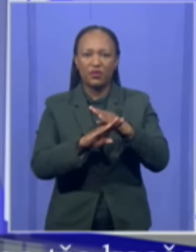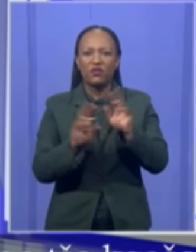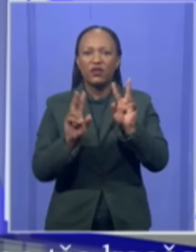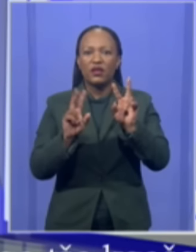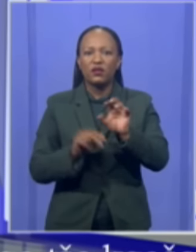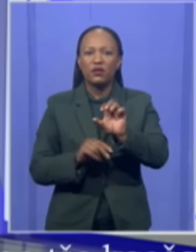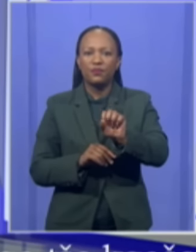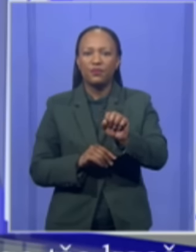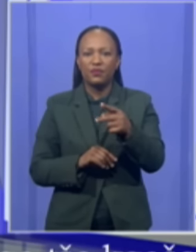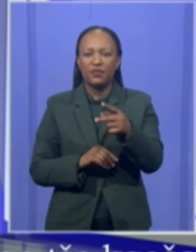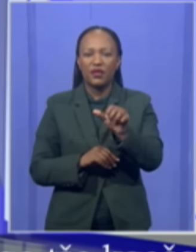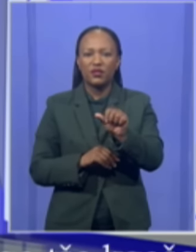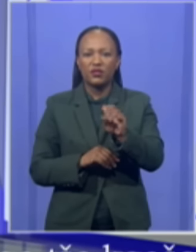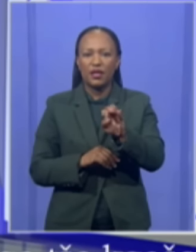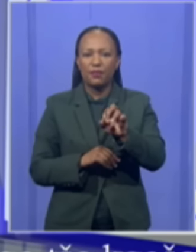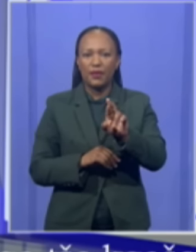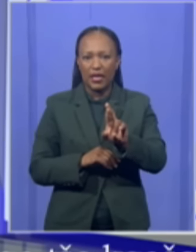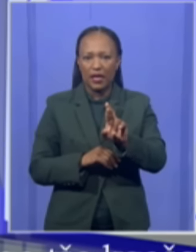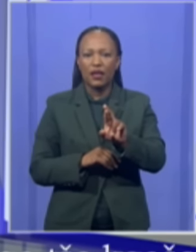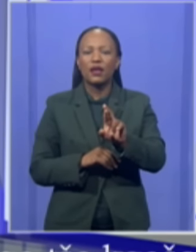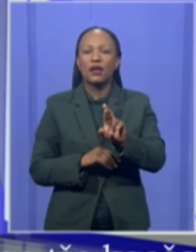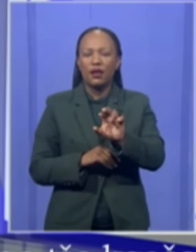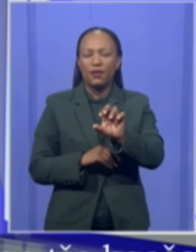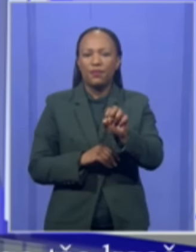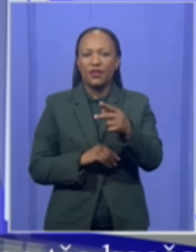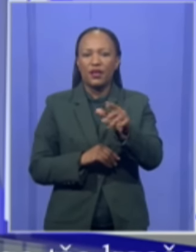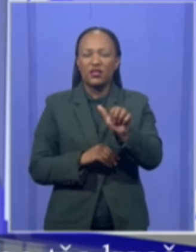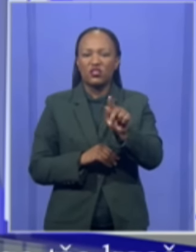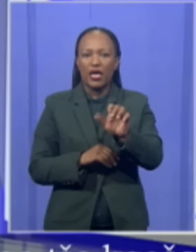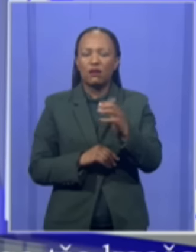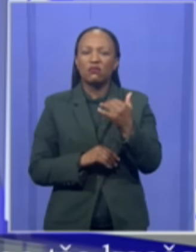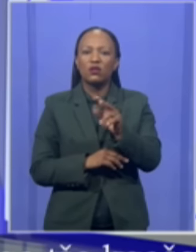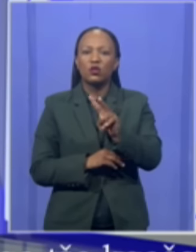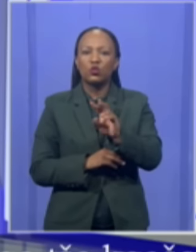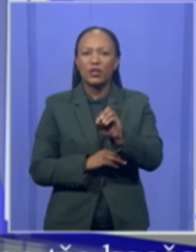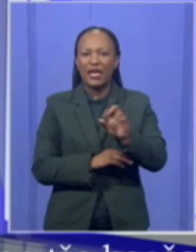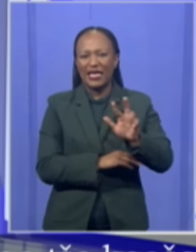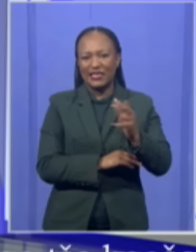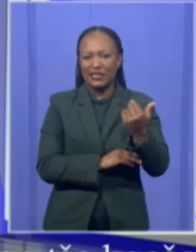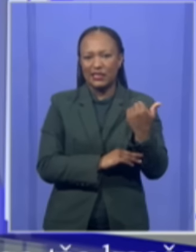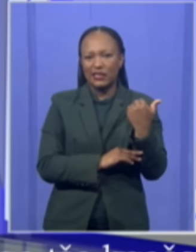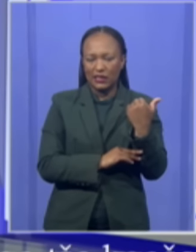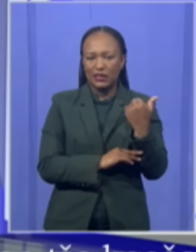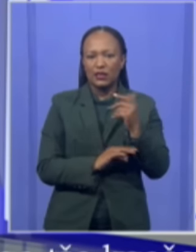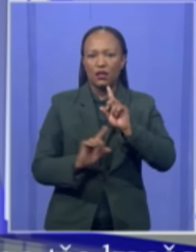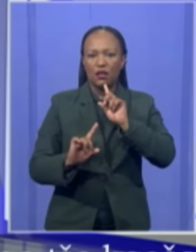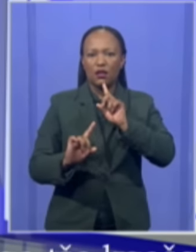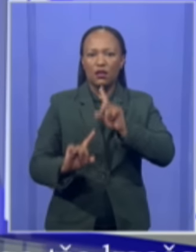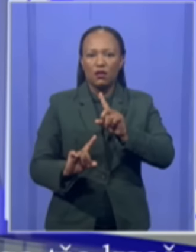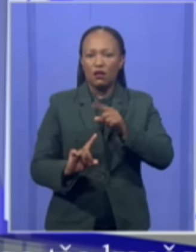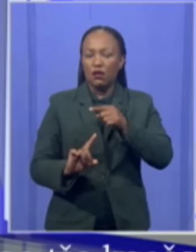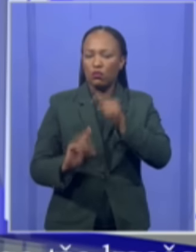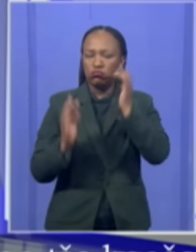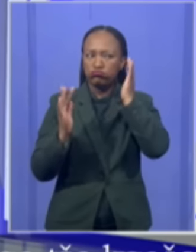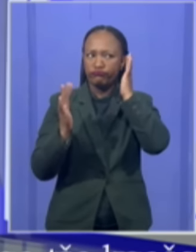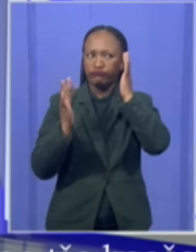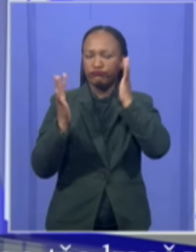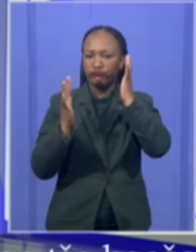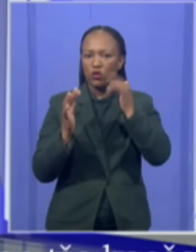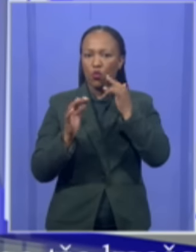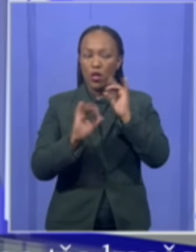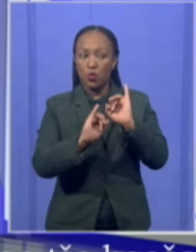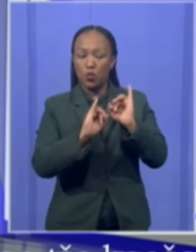ngwaga wa 2008 e le go phetoga e kgolo dipolotiking tša Afrika Borwa ke eng seo e leng gore be se le ka monaganong wa gagwe bo boledišana